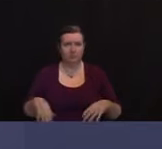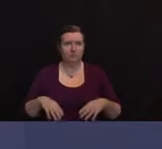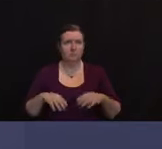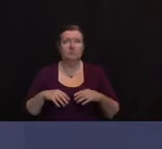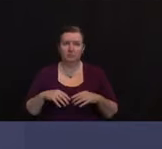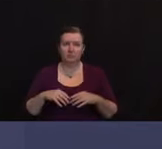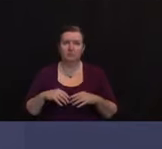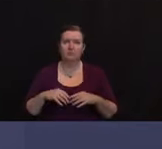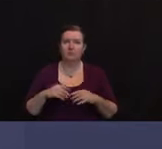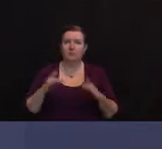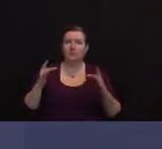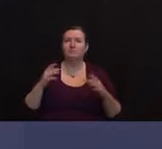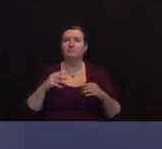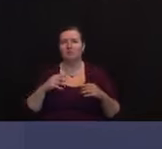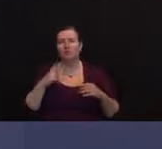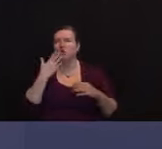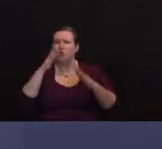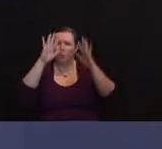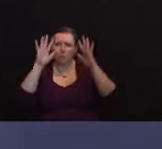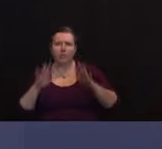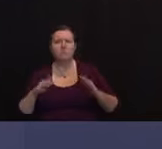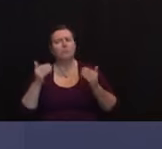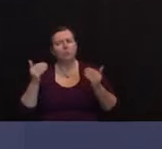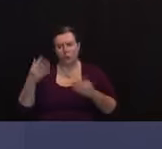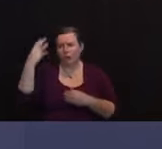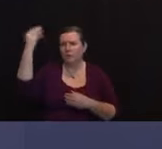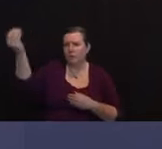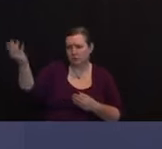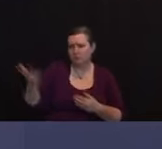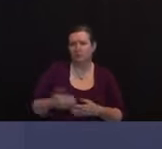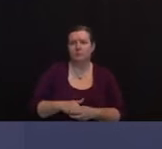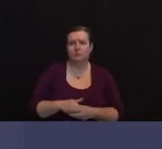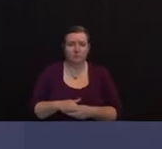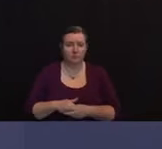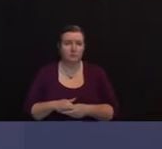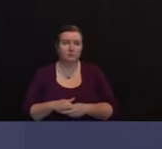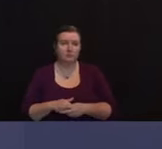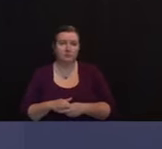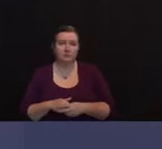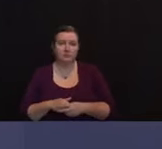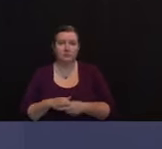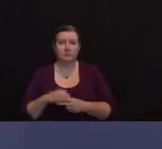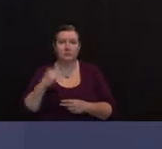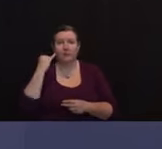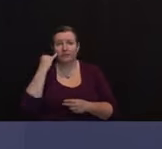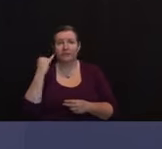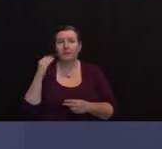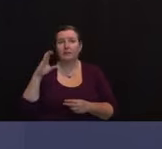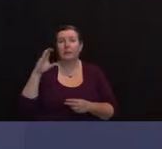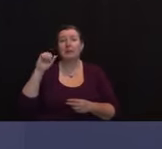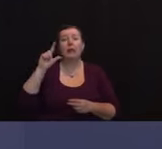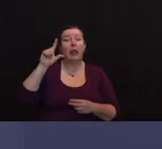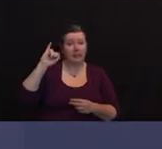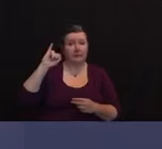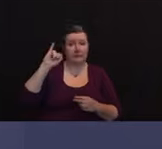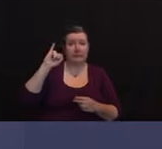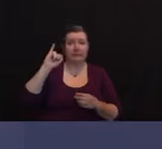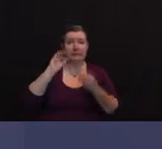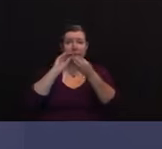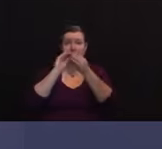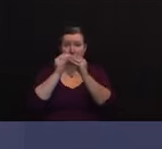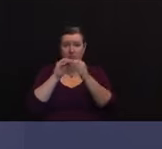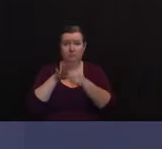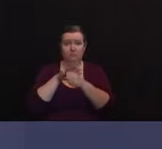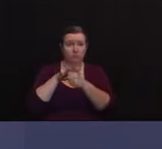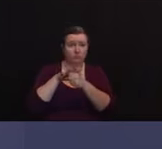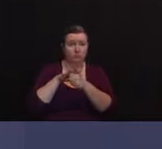Again, a facility is able to resume general indoor visitation if the CALI score for that region has been in moderate to low level